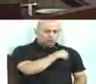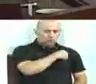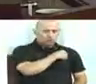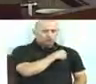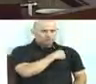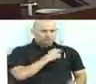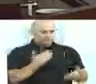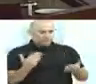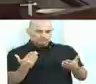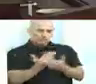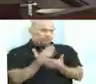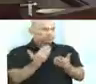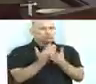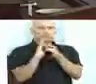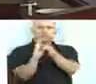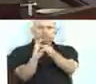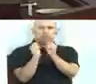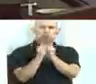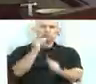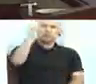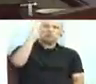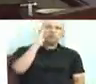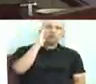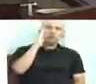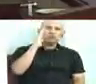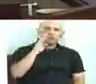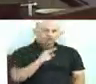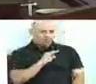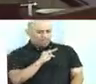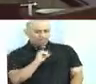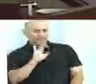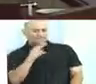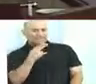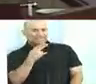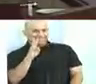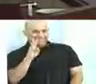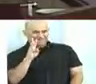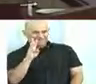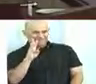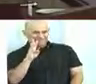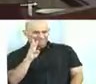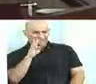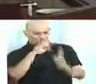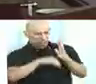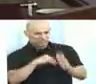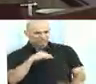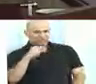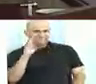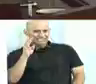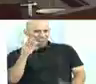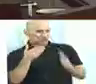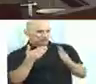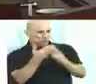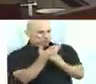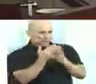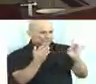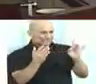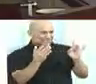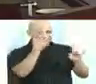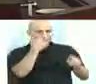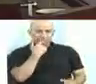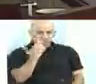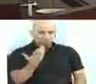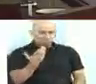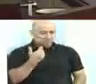renew our relationship with you? In Micah 6:8, God has told you, it says,